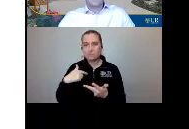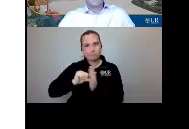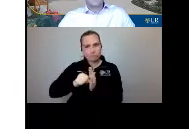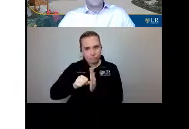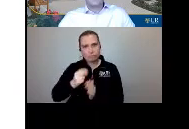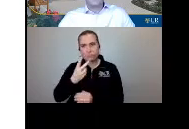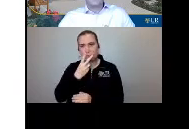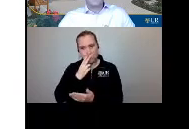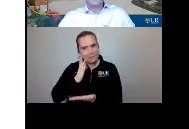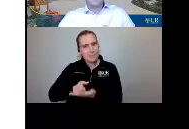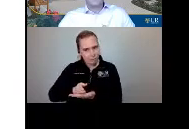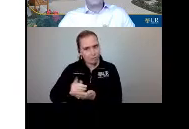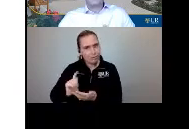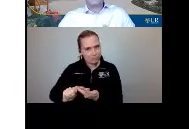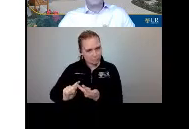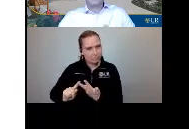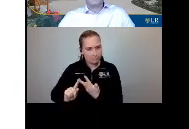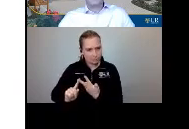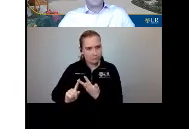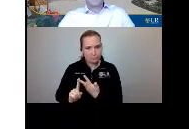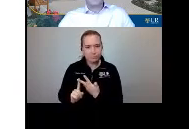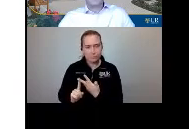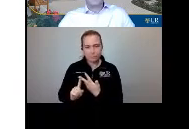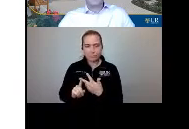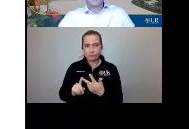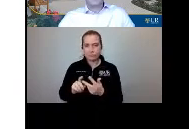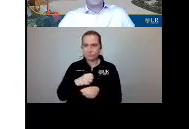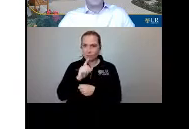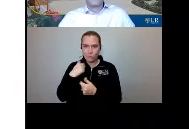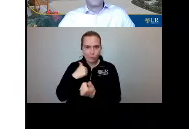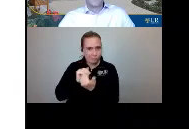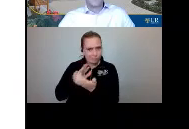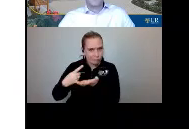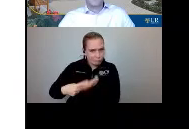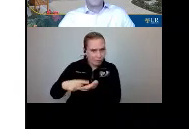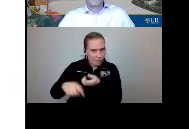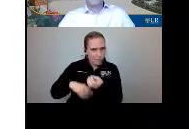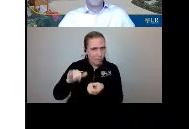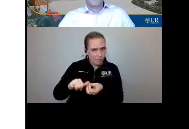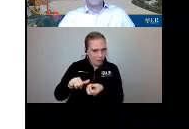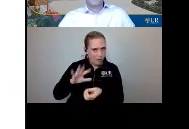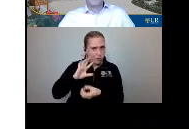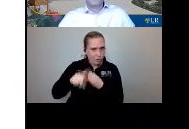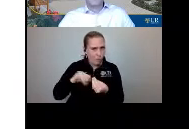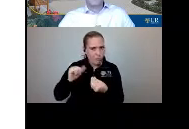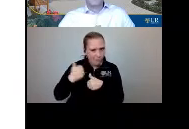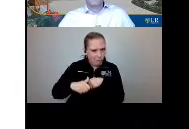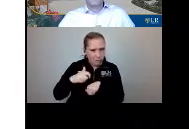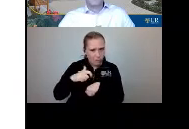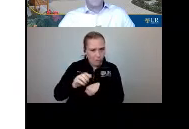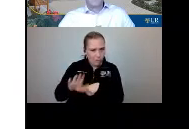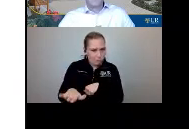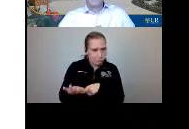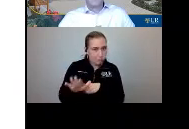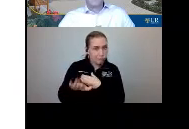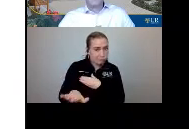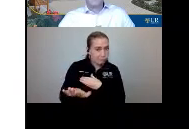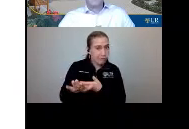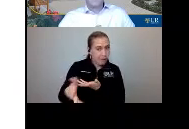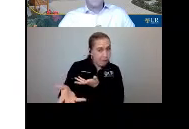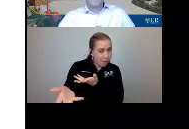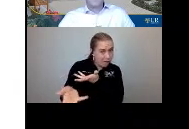cessation and having an opportunity to address this, make this a touch point, make this an opportunity where somebody steps back and